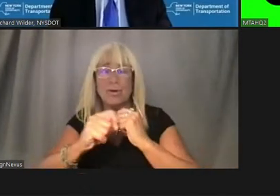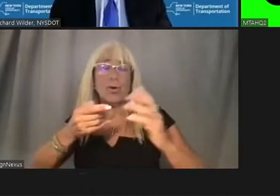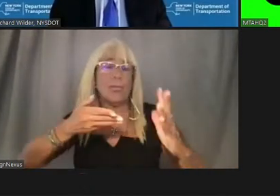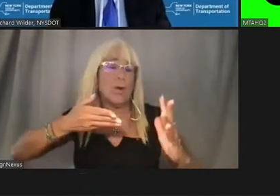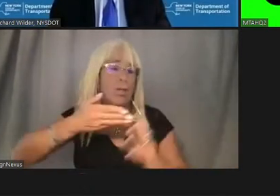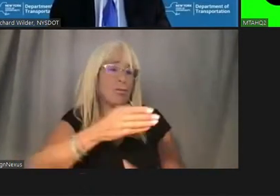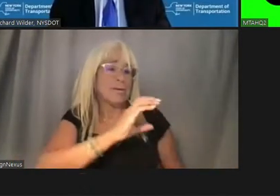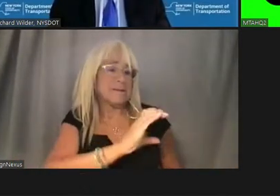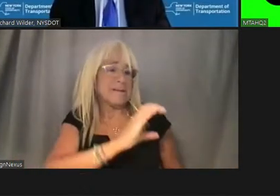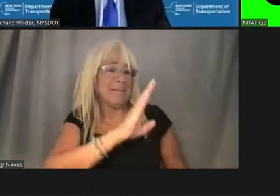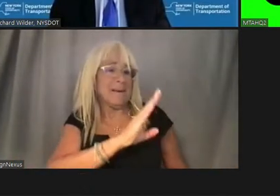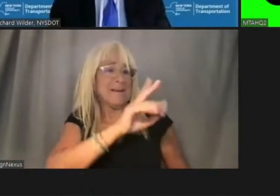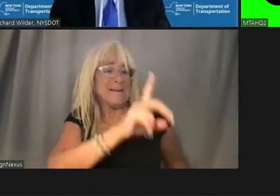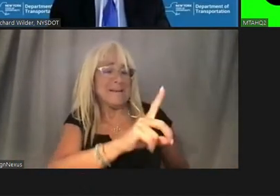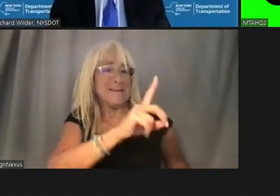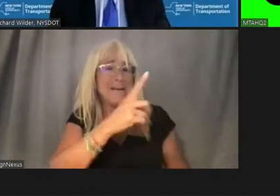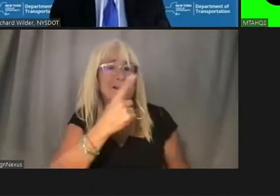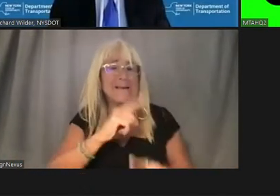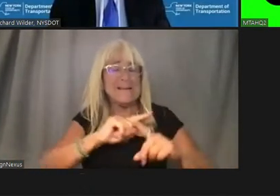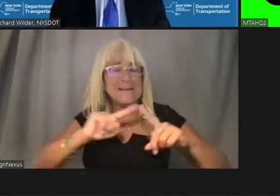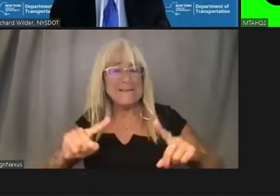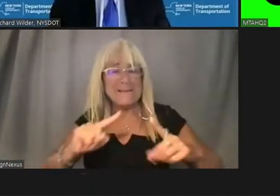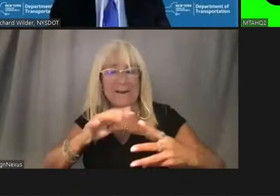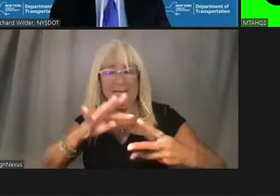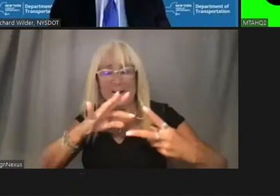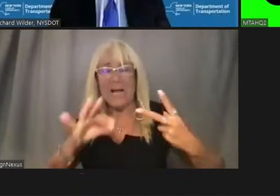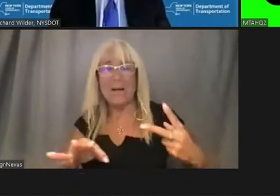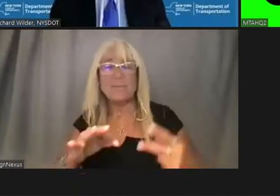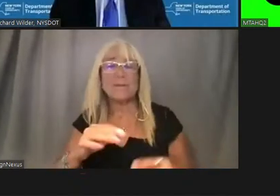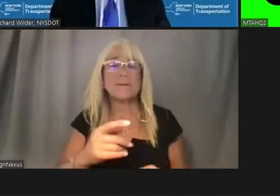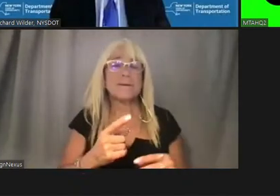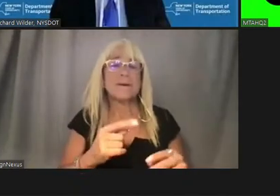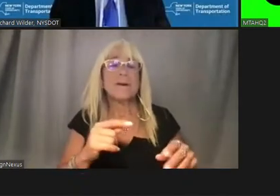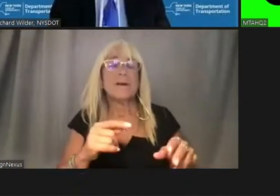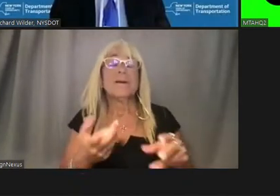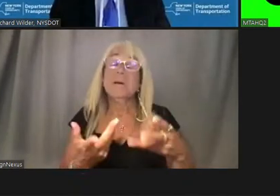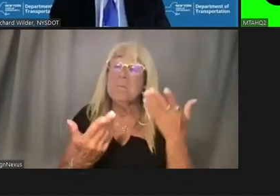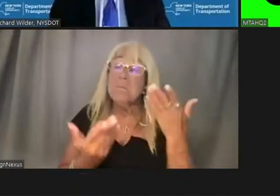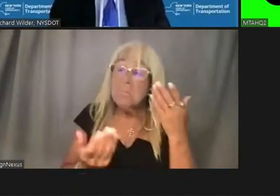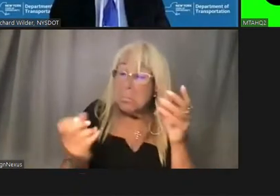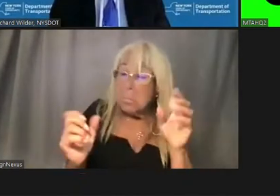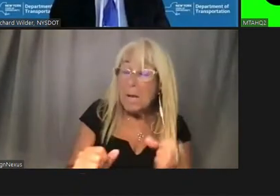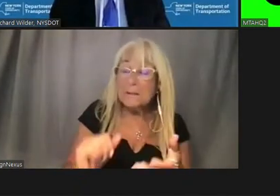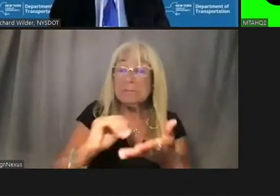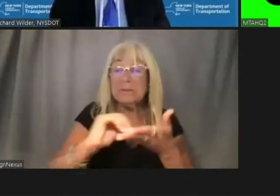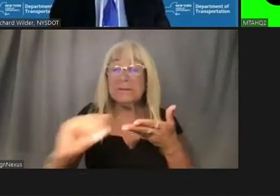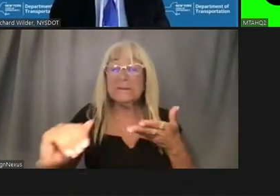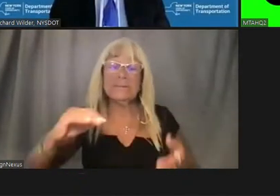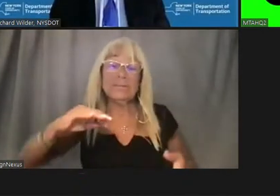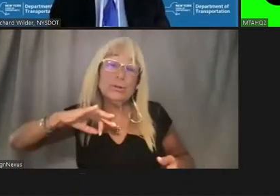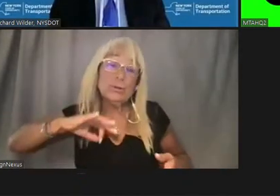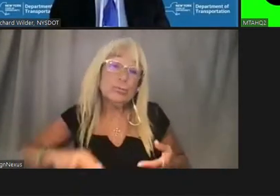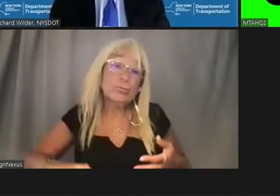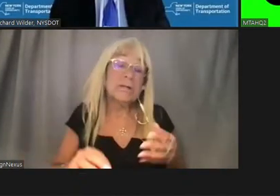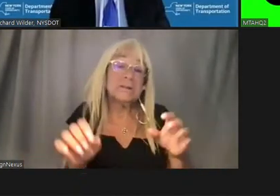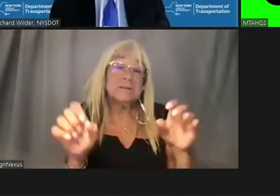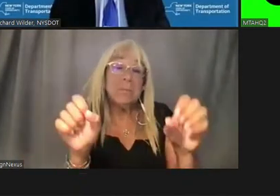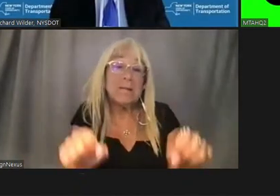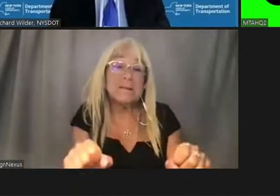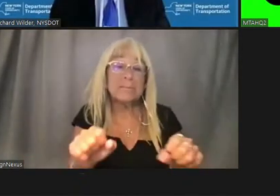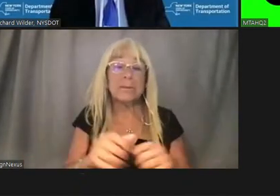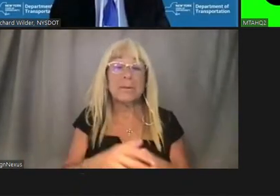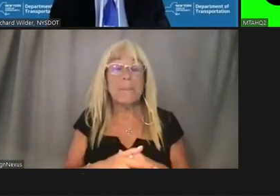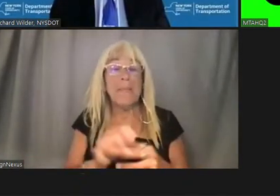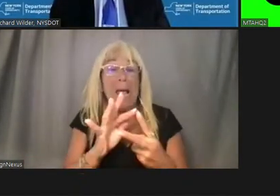including but not limited to credits reasonable and fair discounts or exemptions as I mentioned